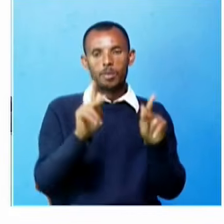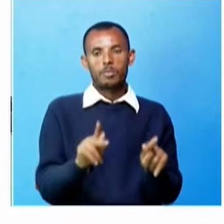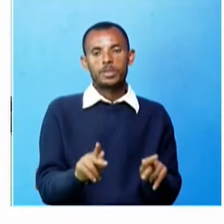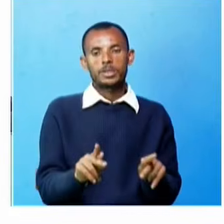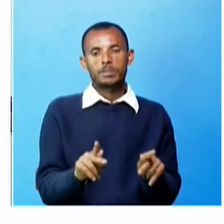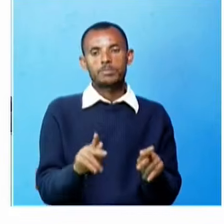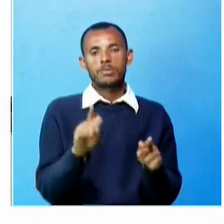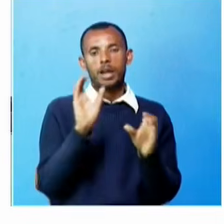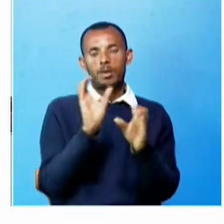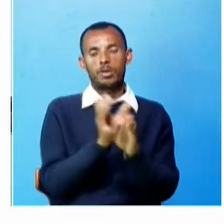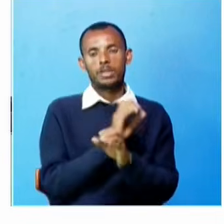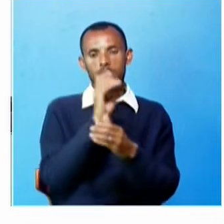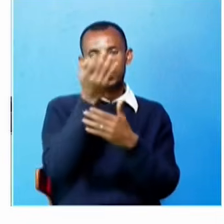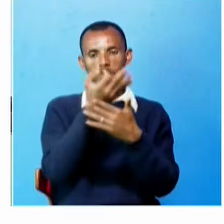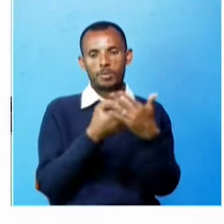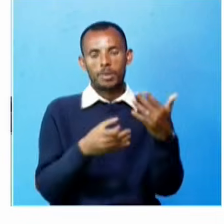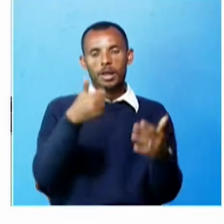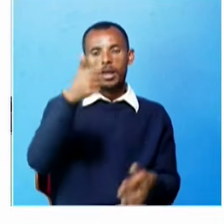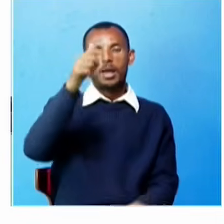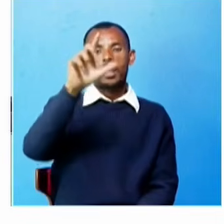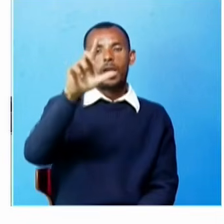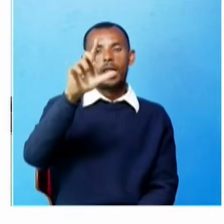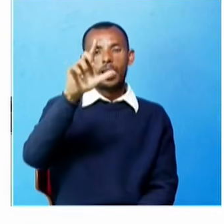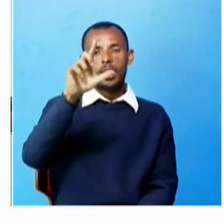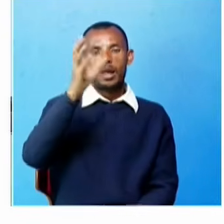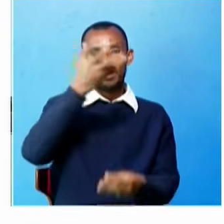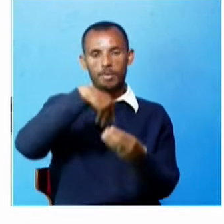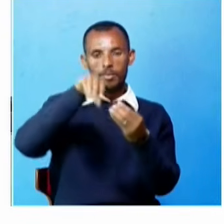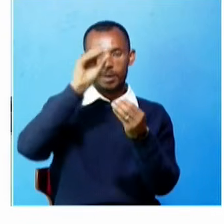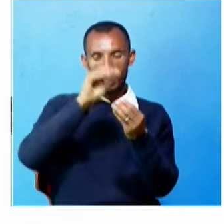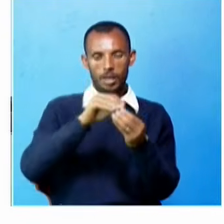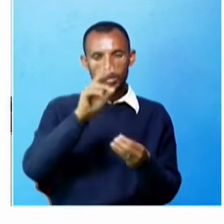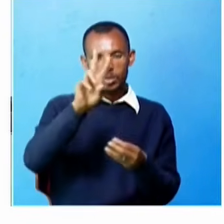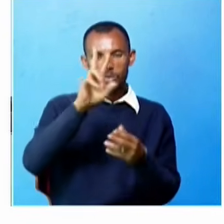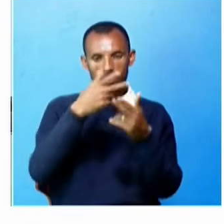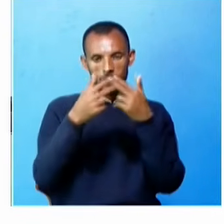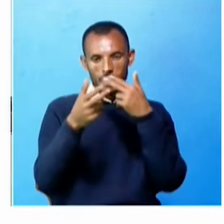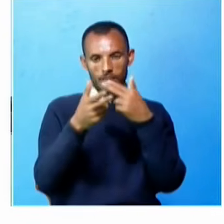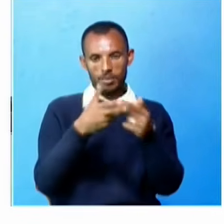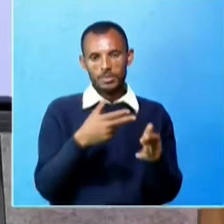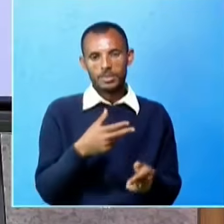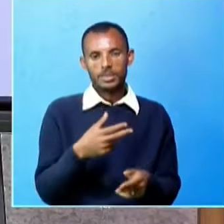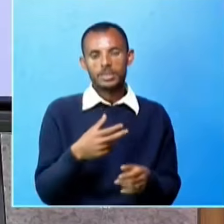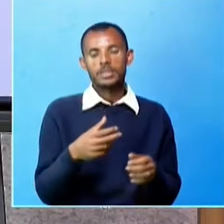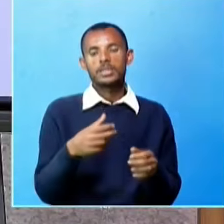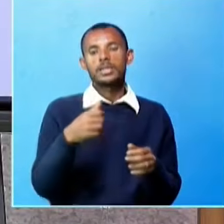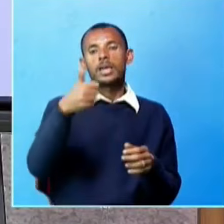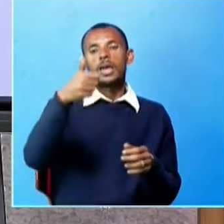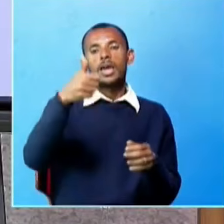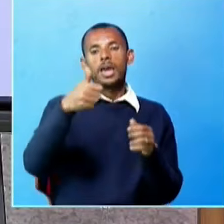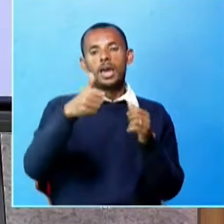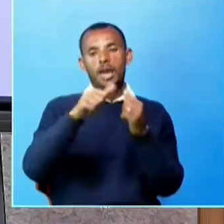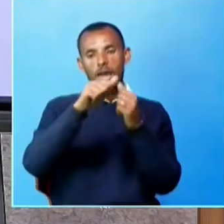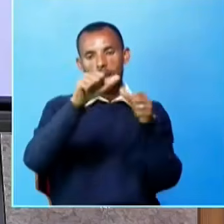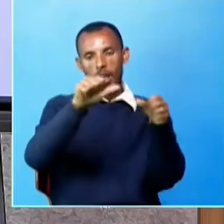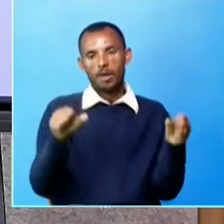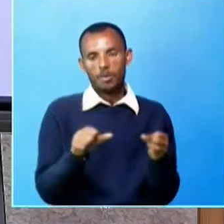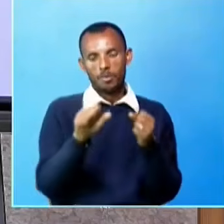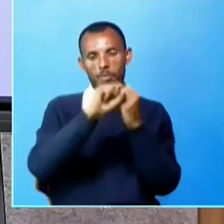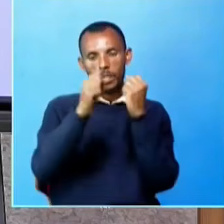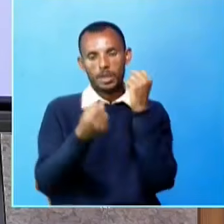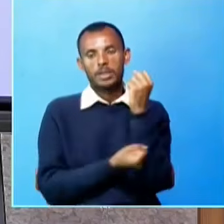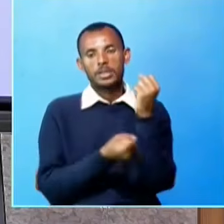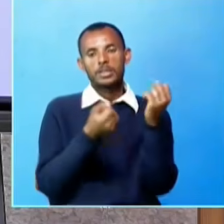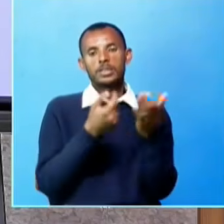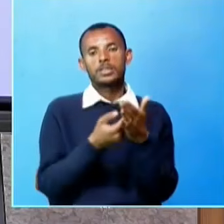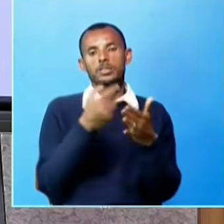the formula AL plus 2 times area of the base. Okay, this is the formula that we